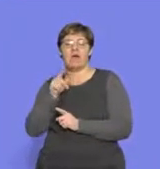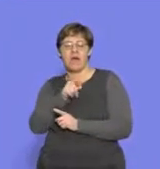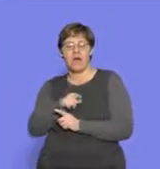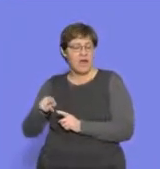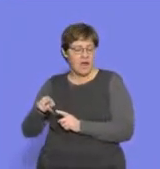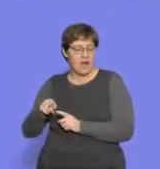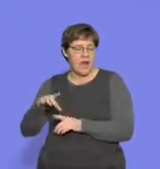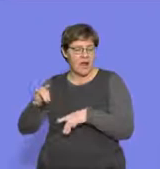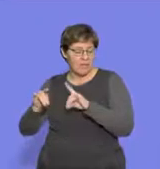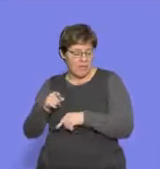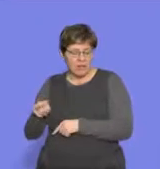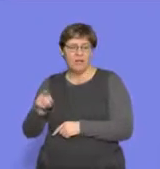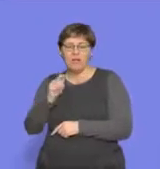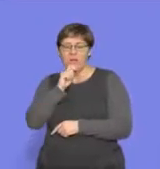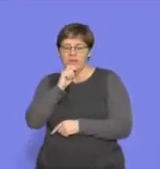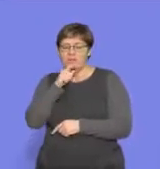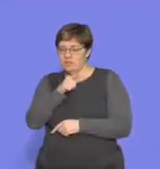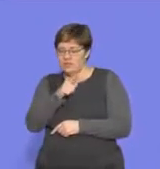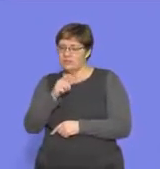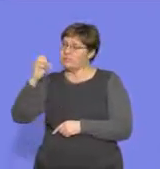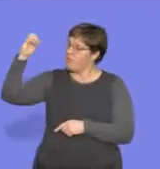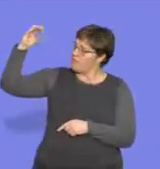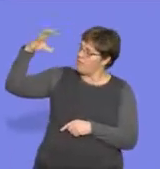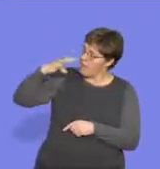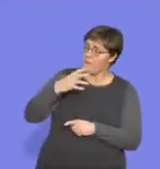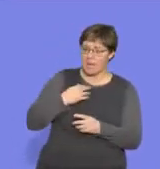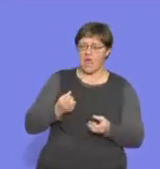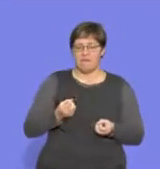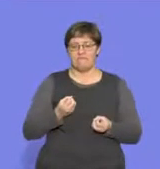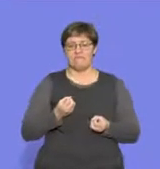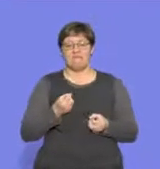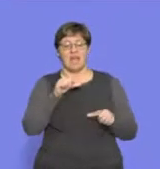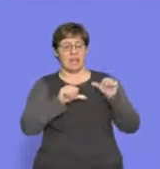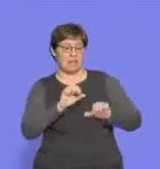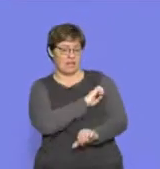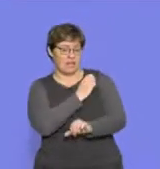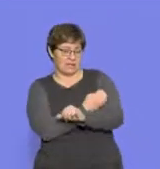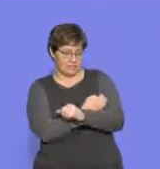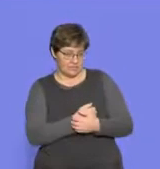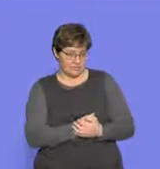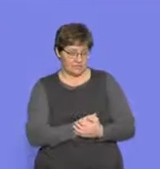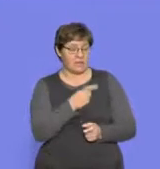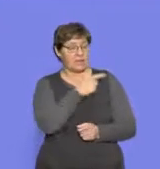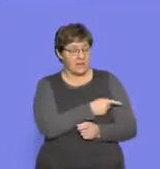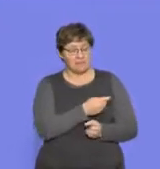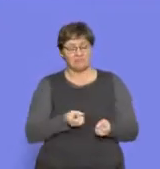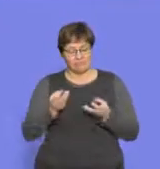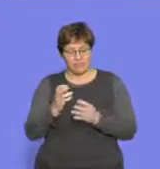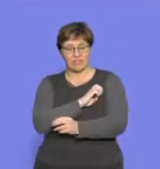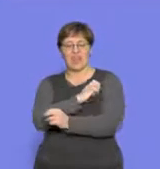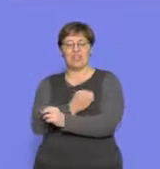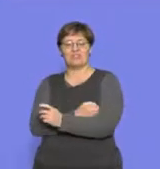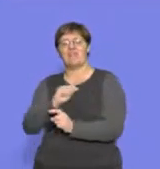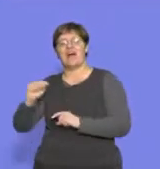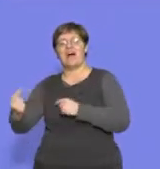that solar energy to produce chemical energy. Those producers in turn produce energy for